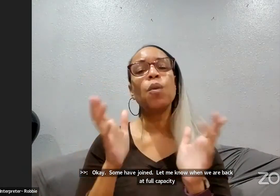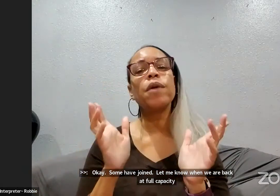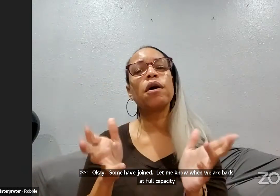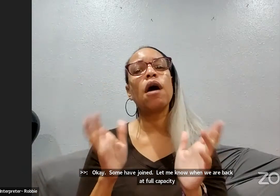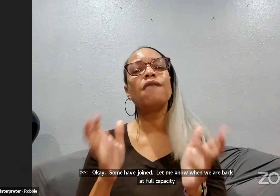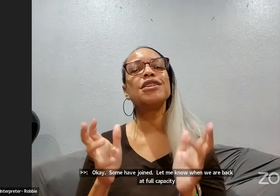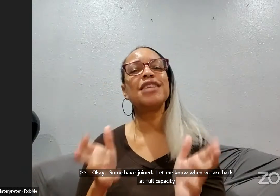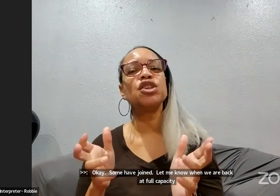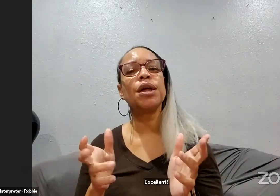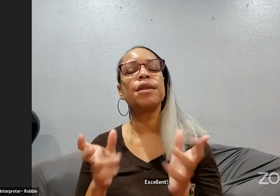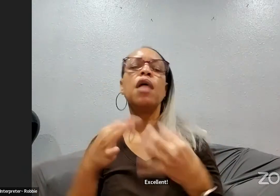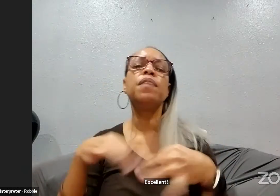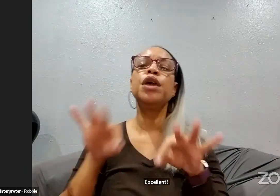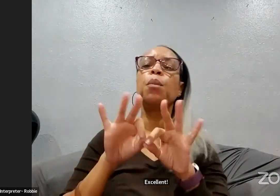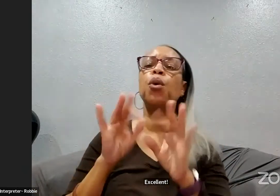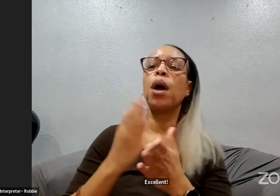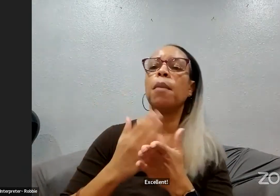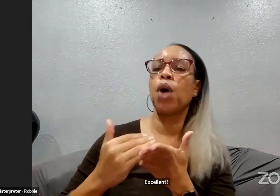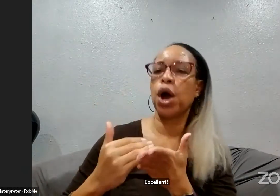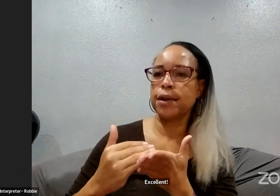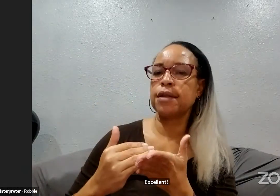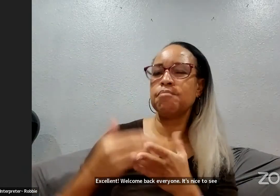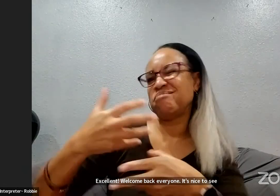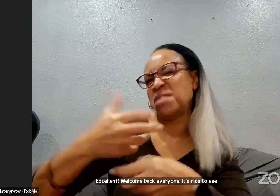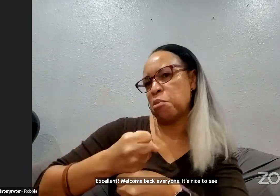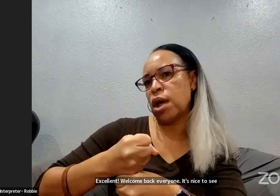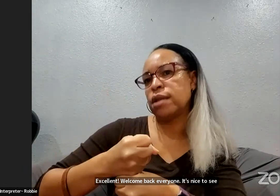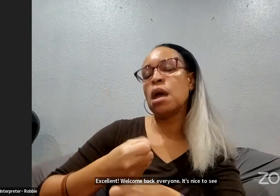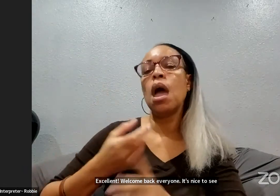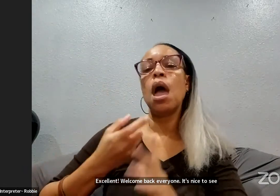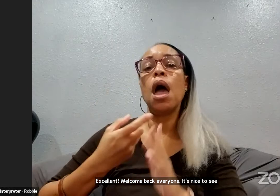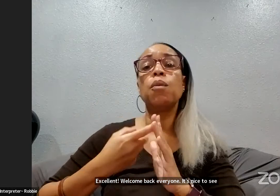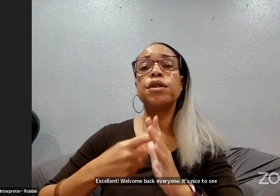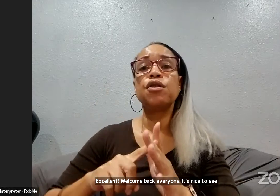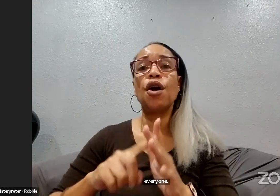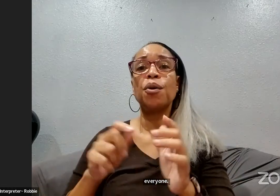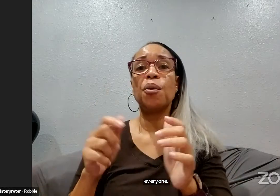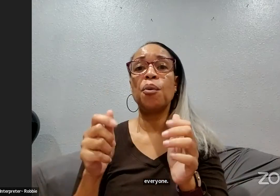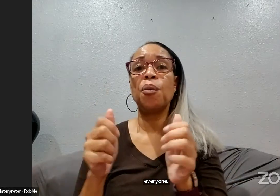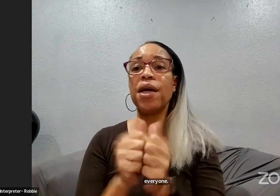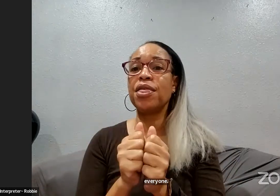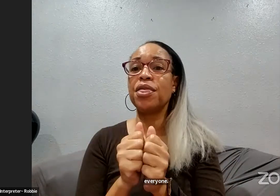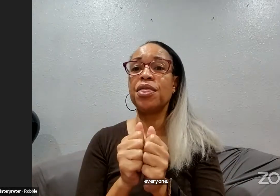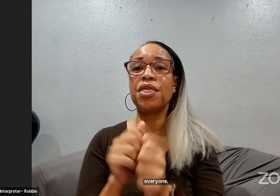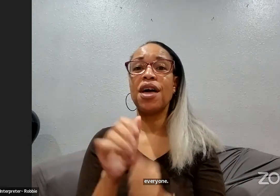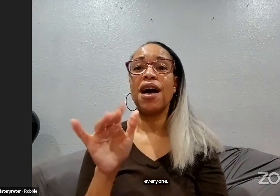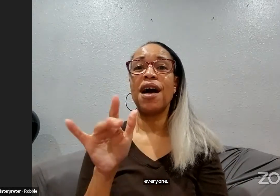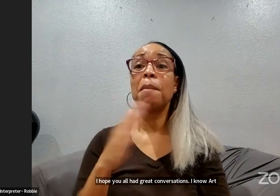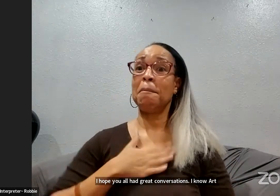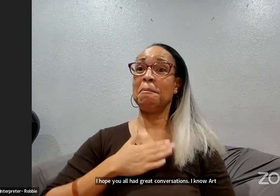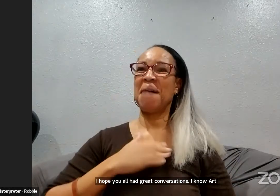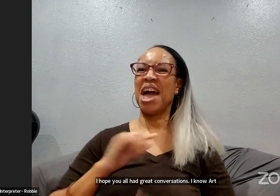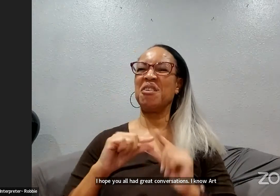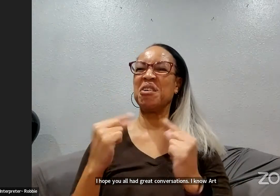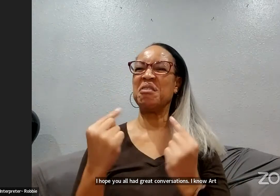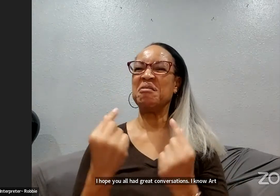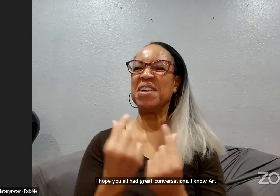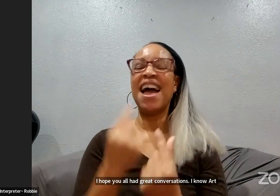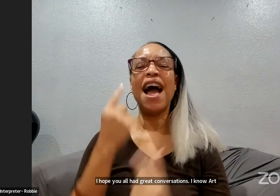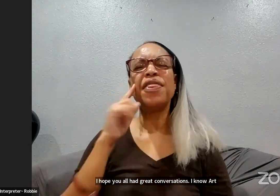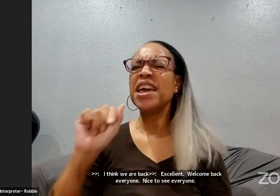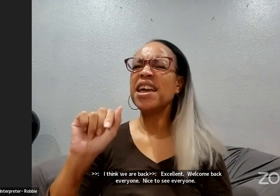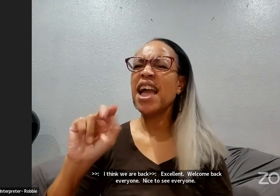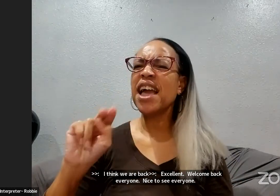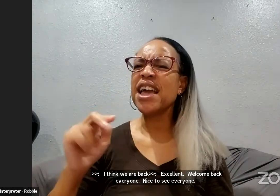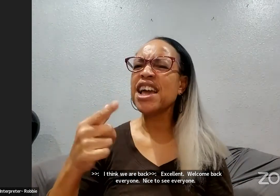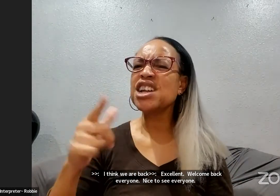highlights of the conversation. And we will start with, why don't I start with my group, which I think Angela was taking notes for